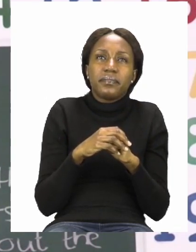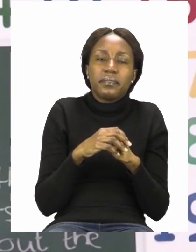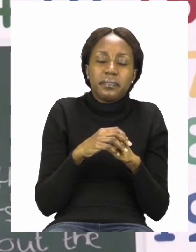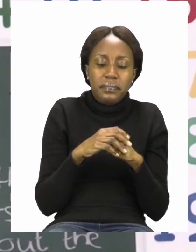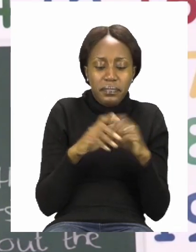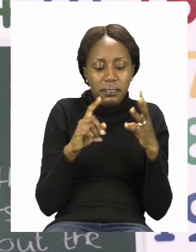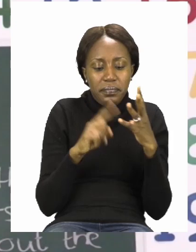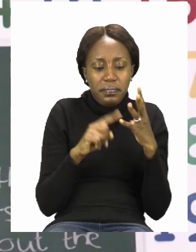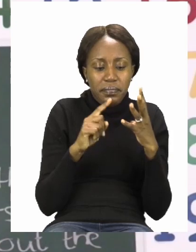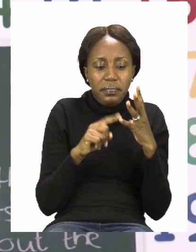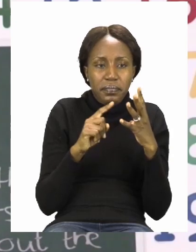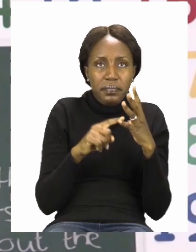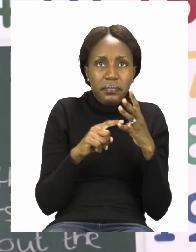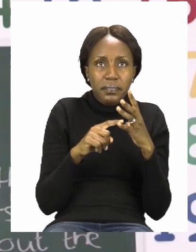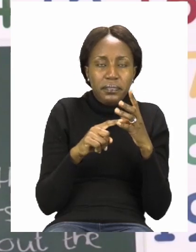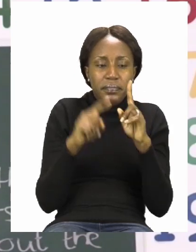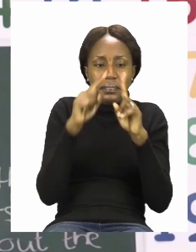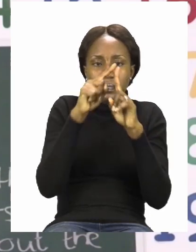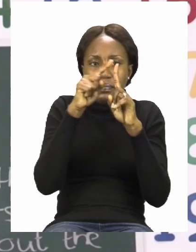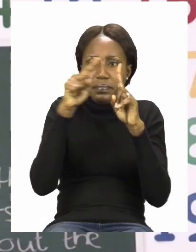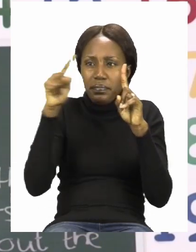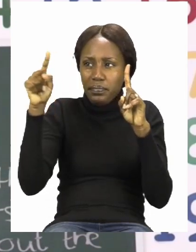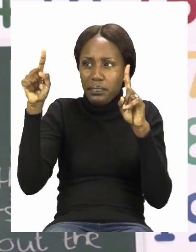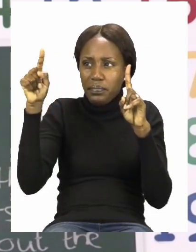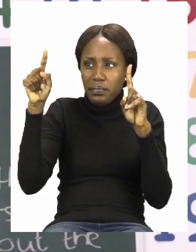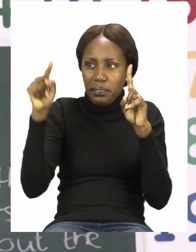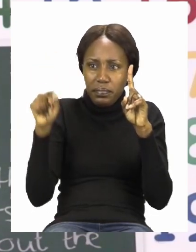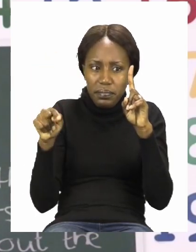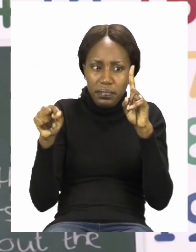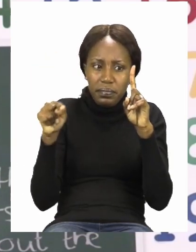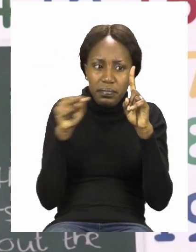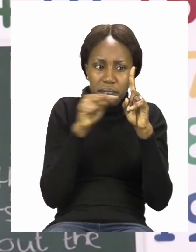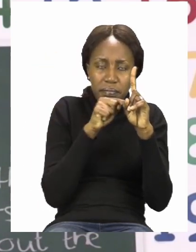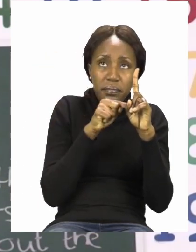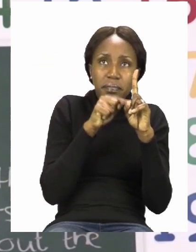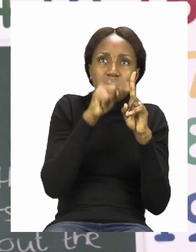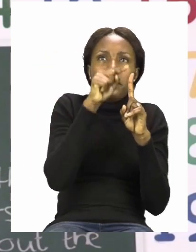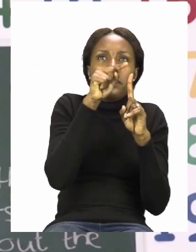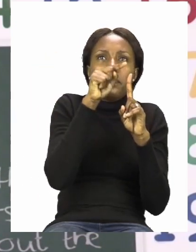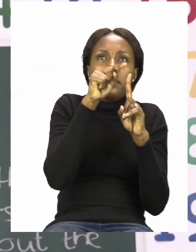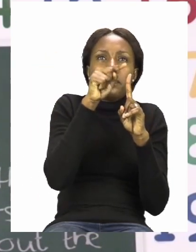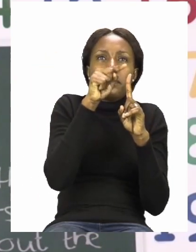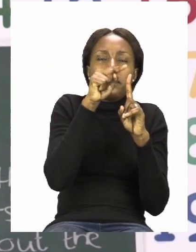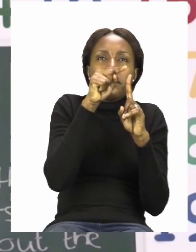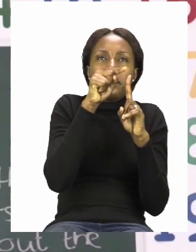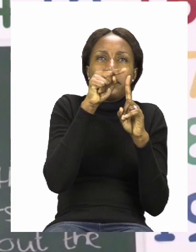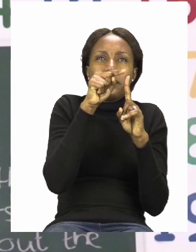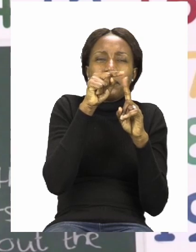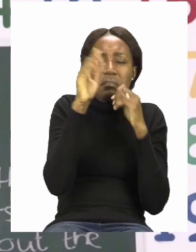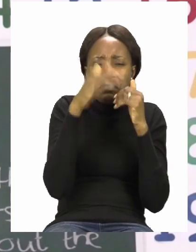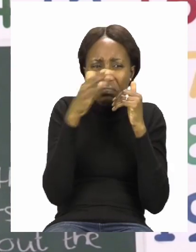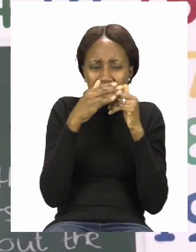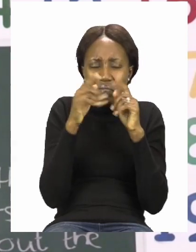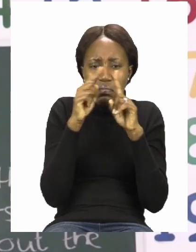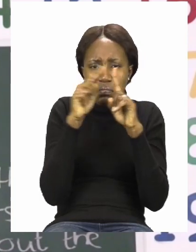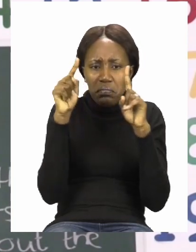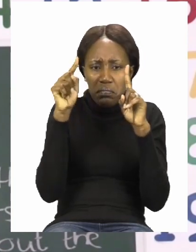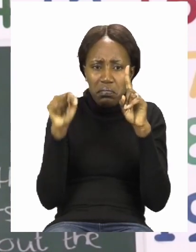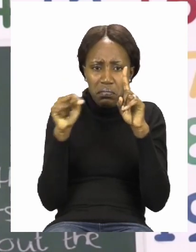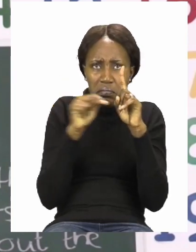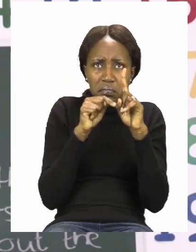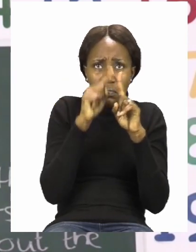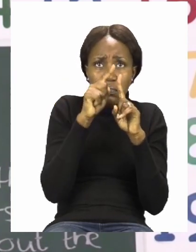for you is a rectangle. Now a rectangle is similar to a square because it has